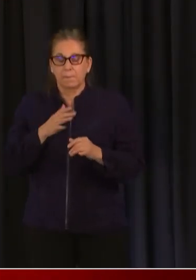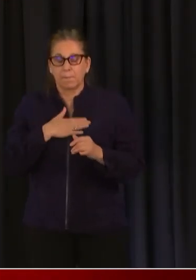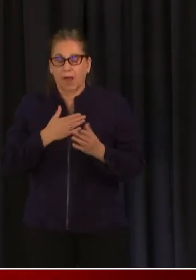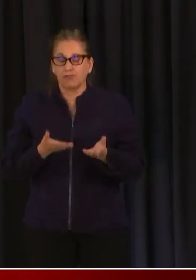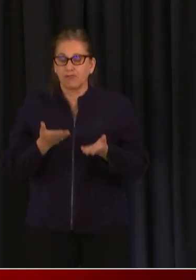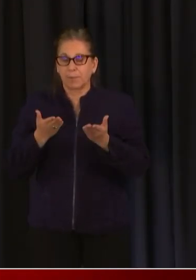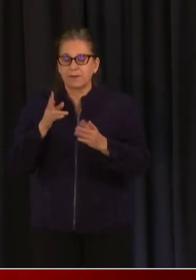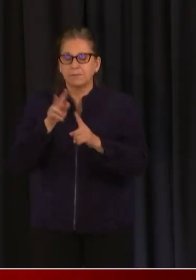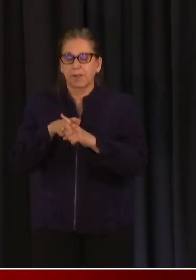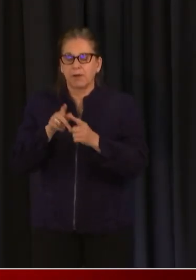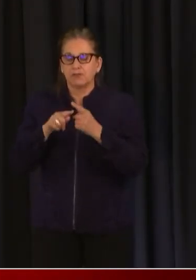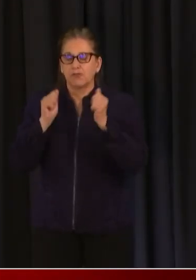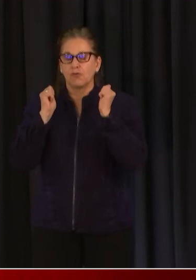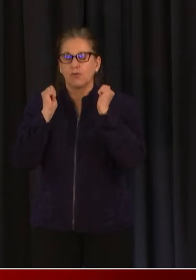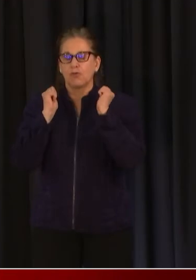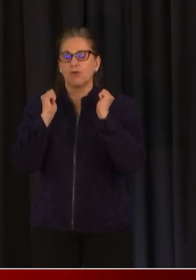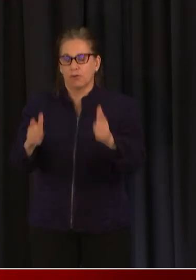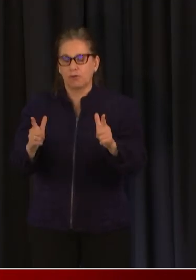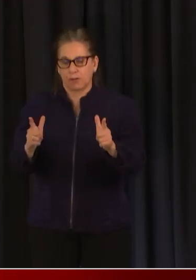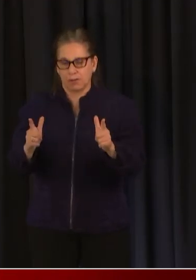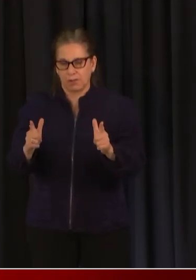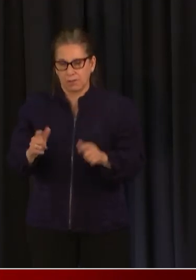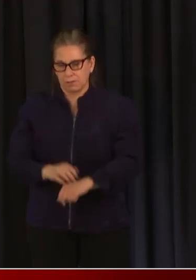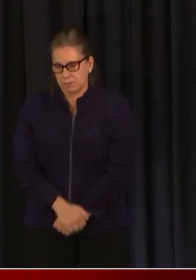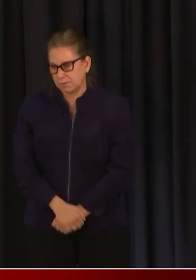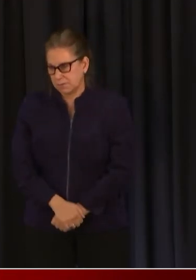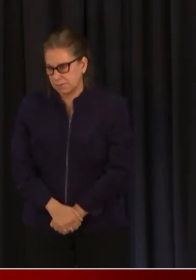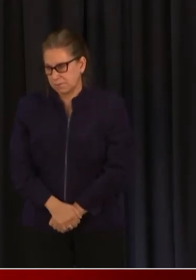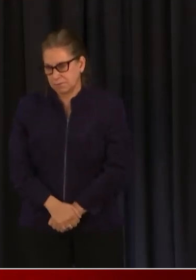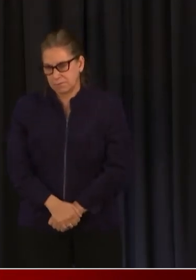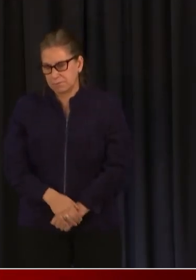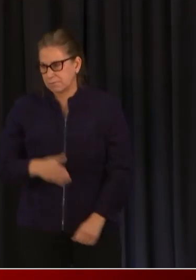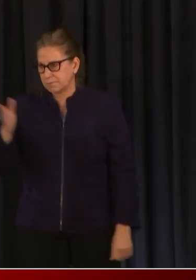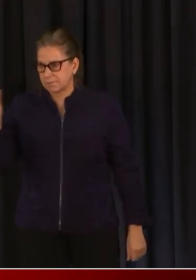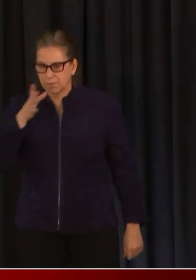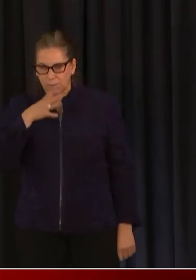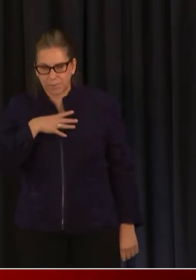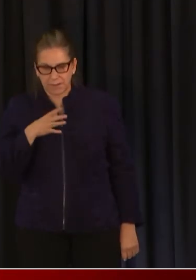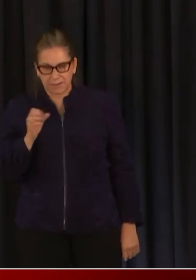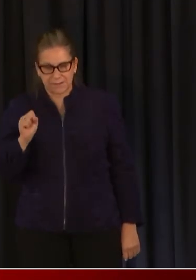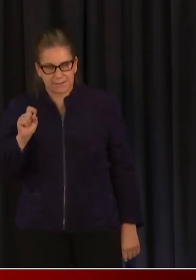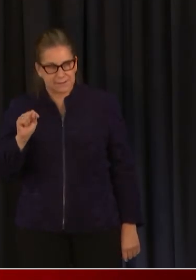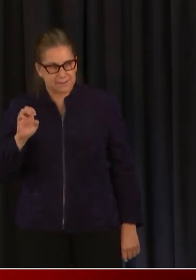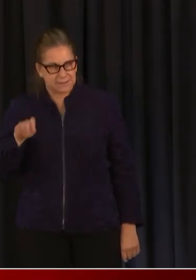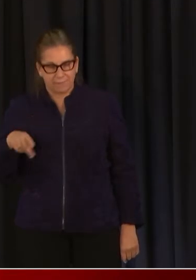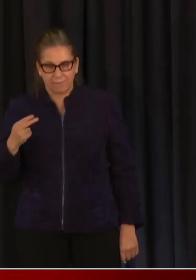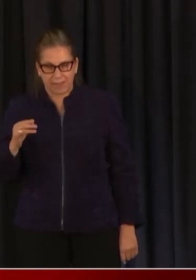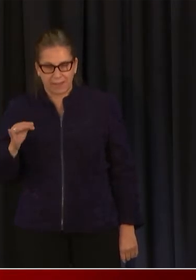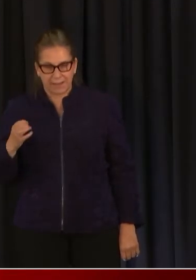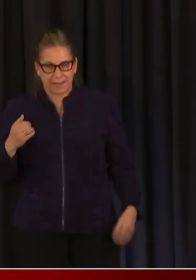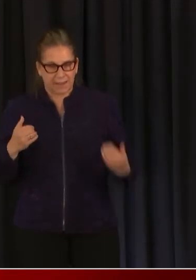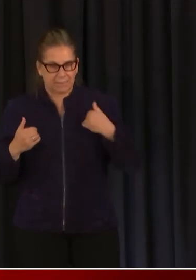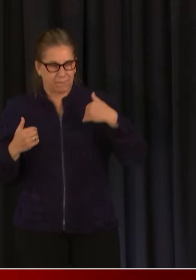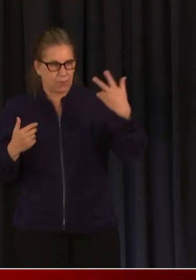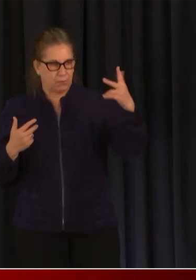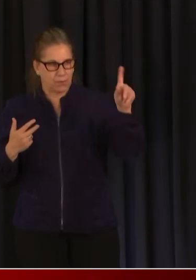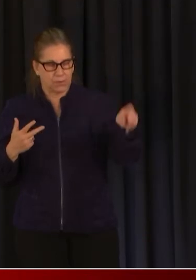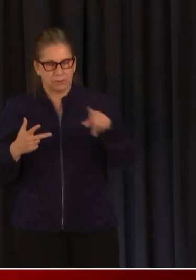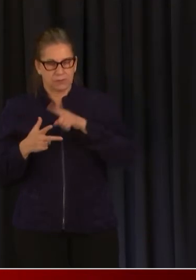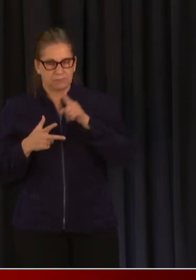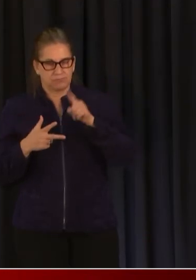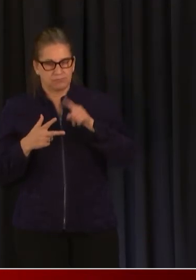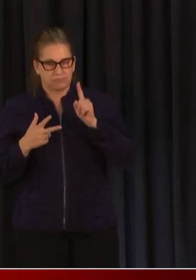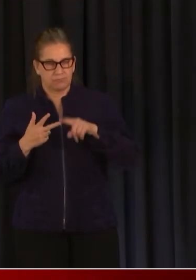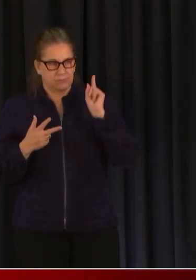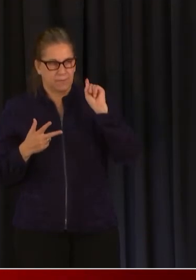board. Yes, Stephanie. Mayor Bowser, I have an off-topic question, Okay. 3 in that regard, and then a question for Dr. Nesbitt after,